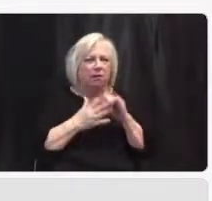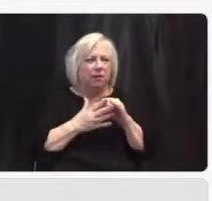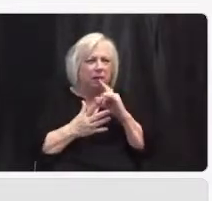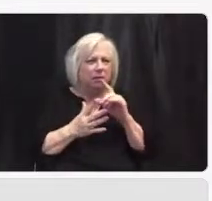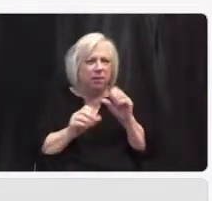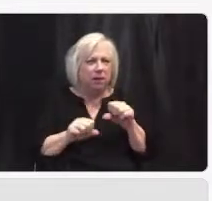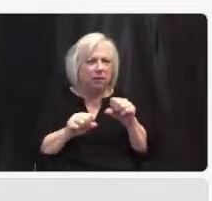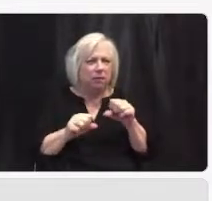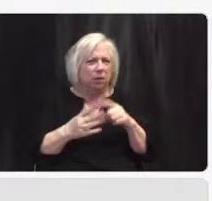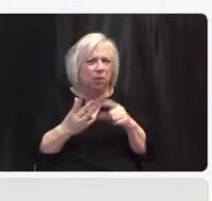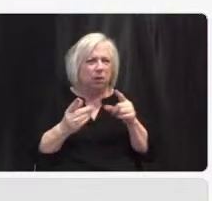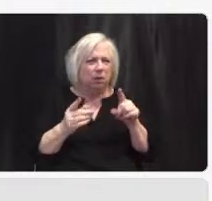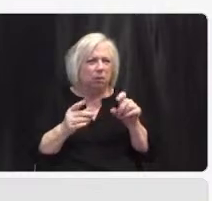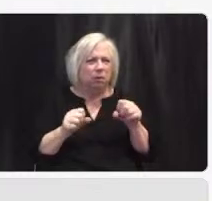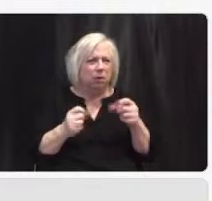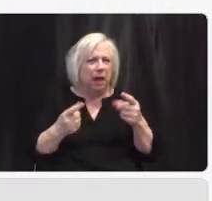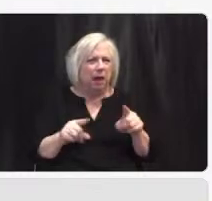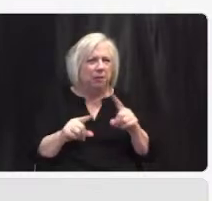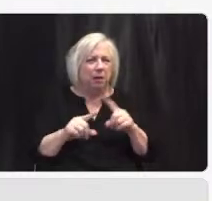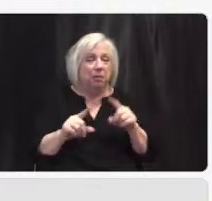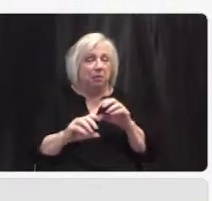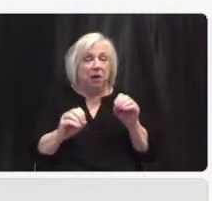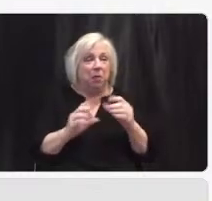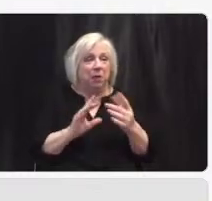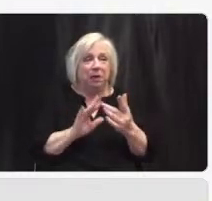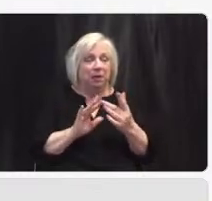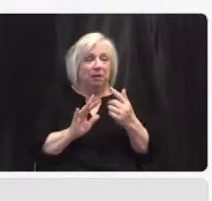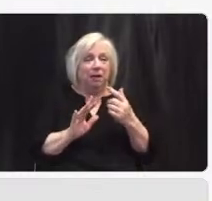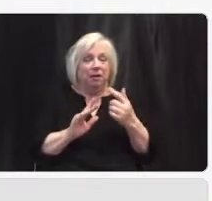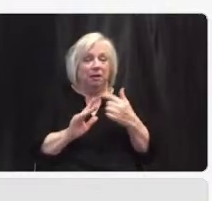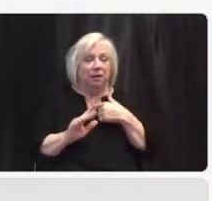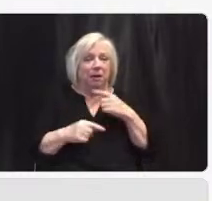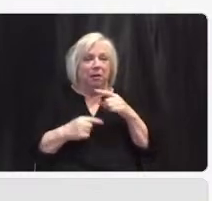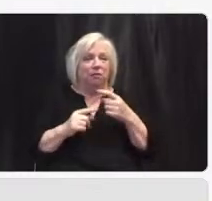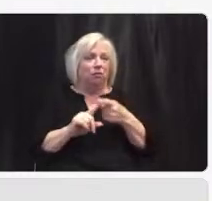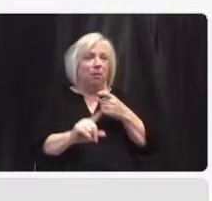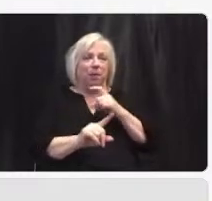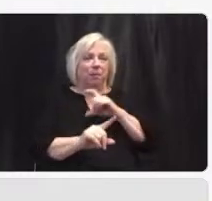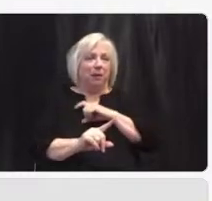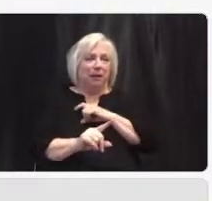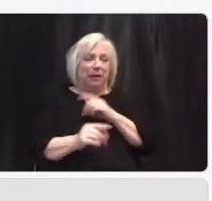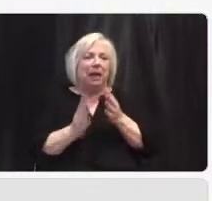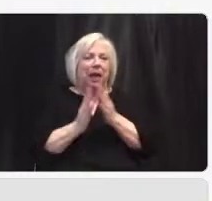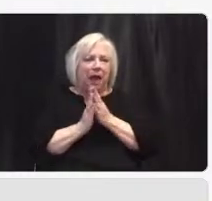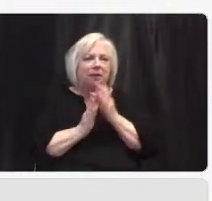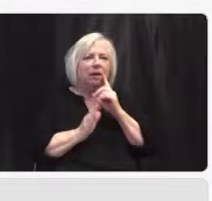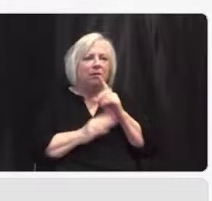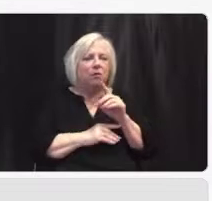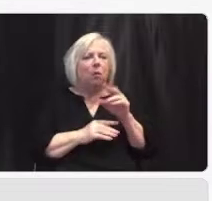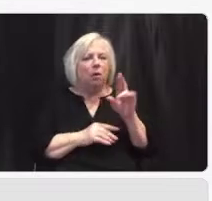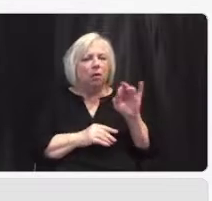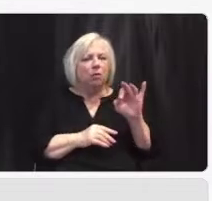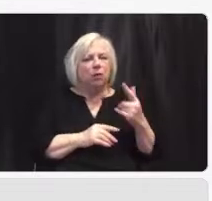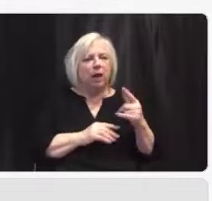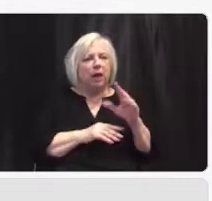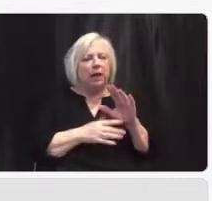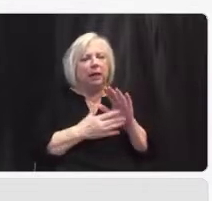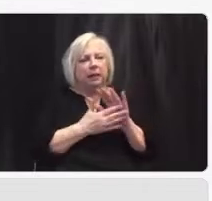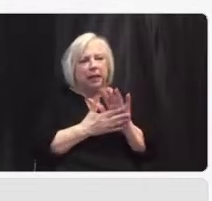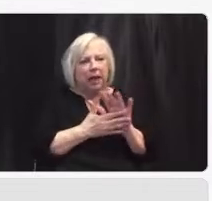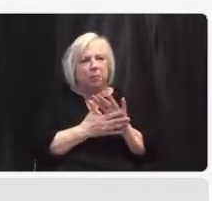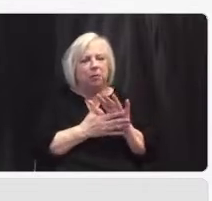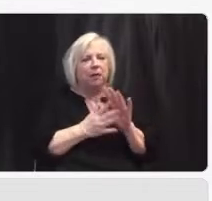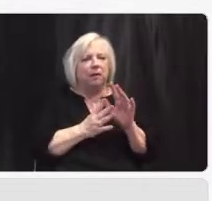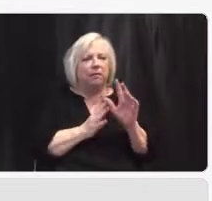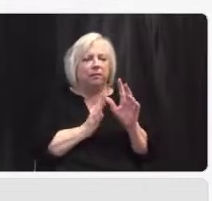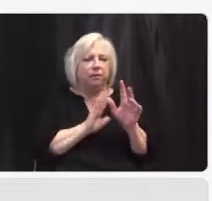was going on there, but I haven't been contacted by police asking for a Ring camera footage. So I think